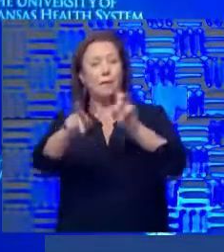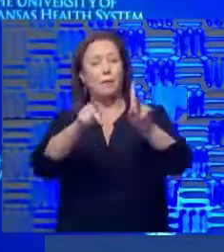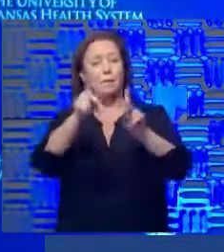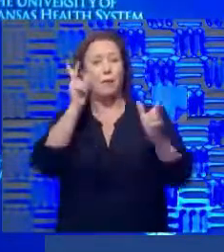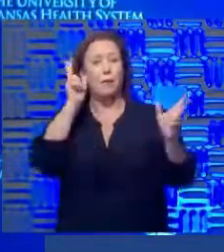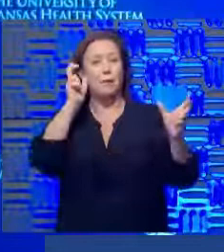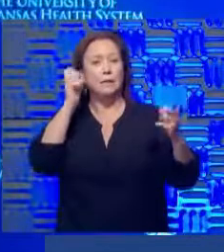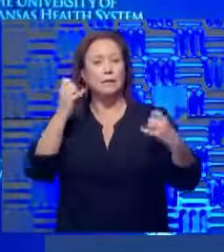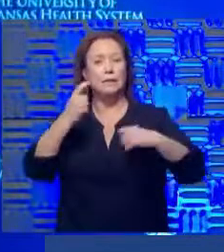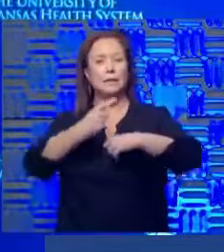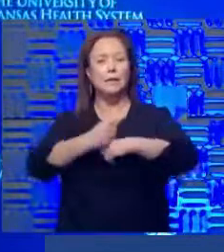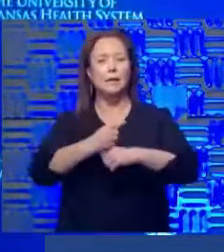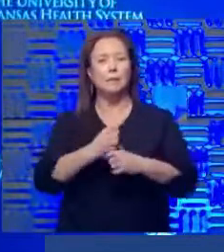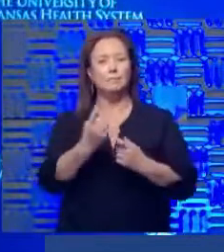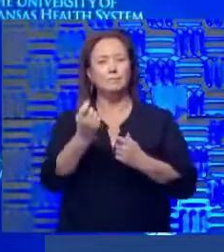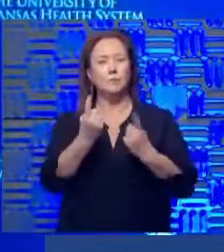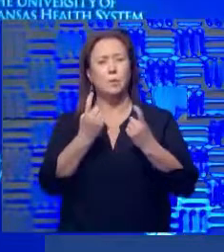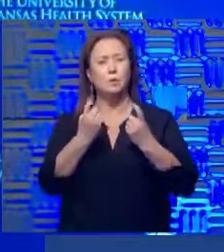there?